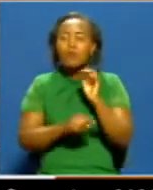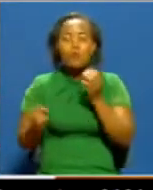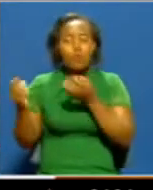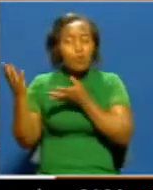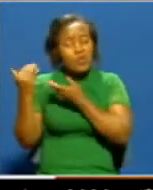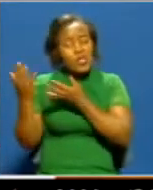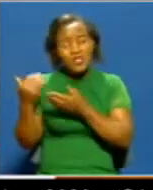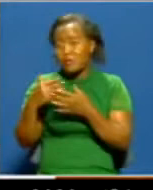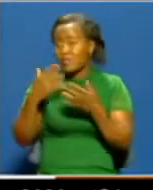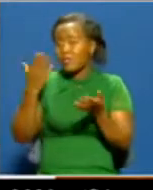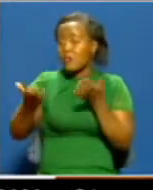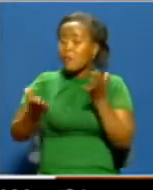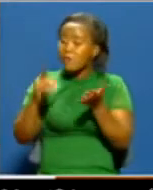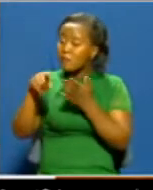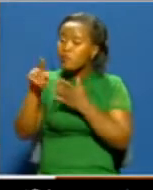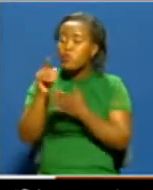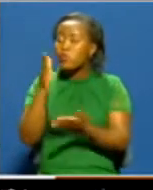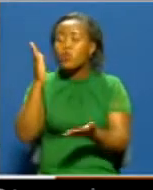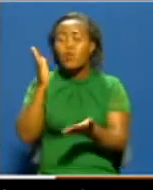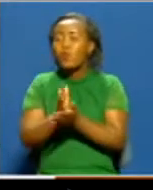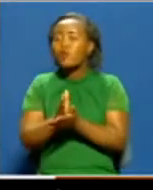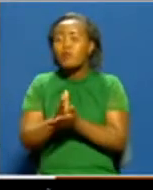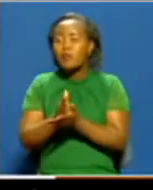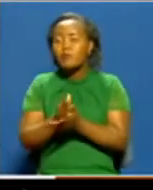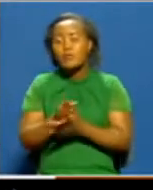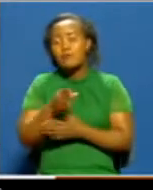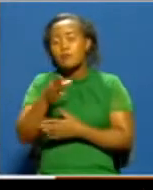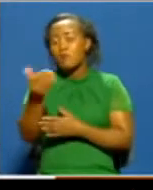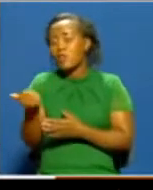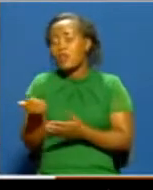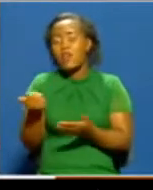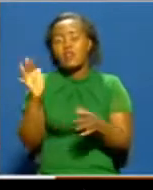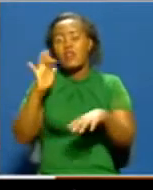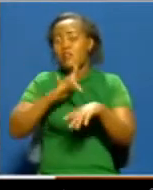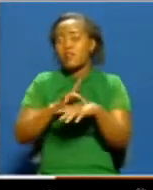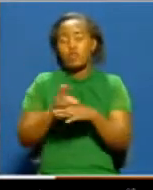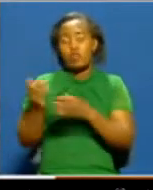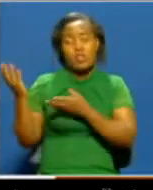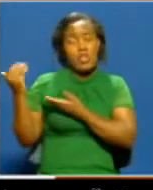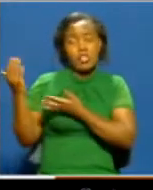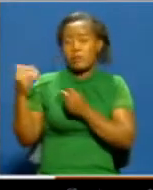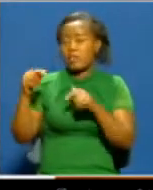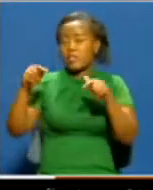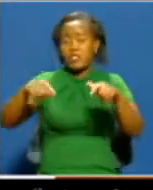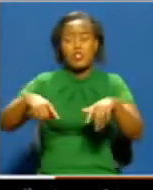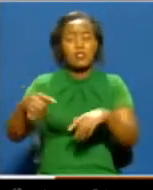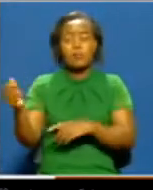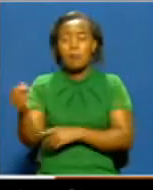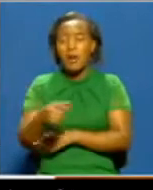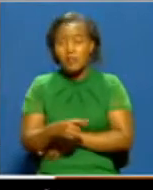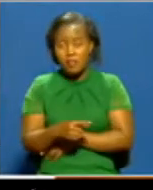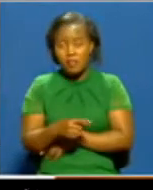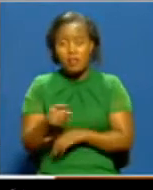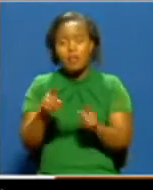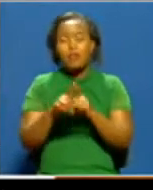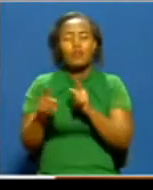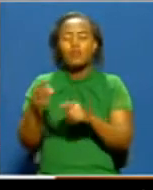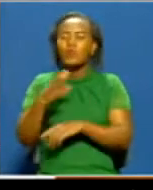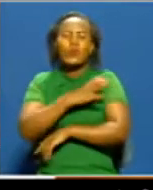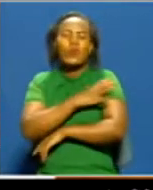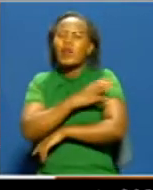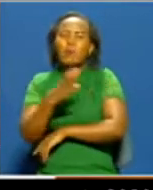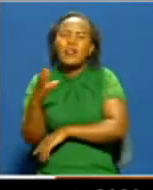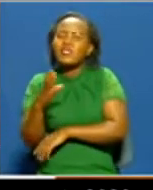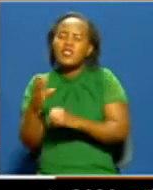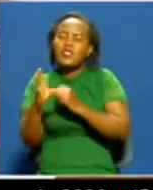can confirm to us, like another peak is expected maybe sometime this month. What is our capacity